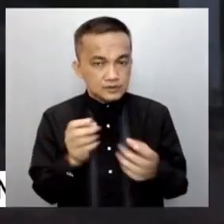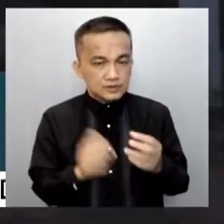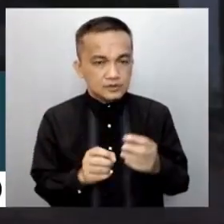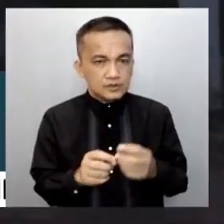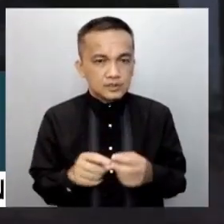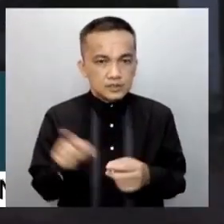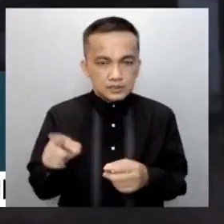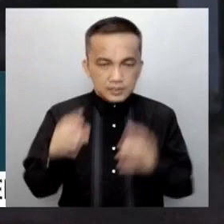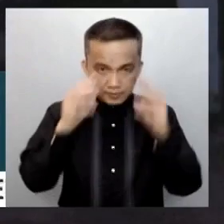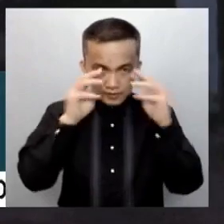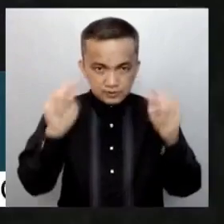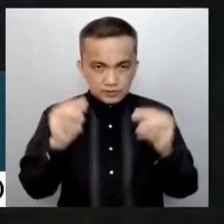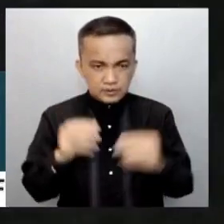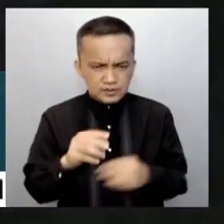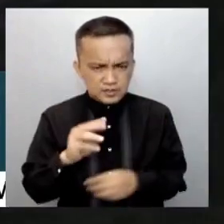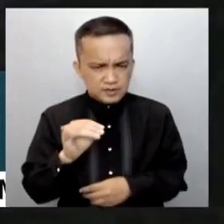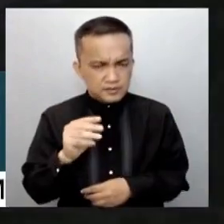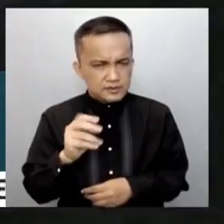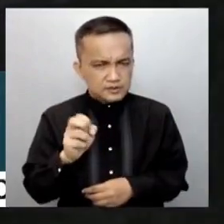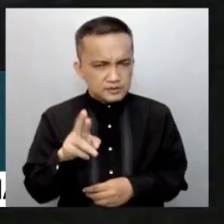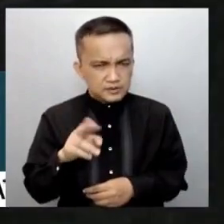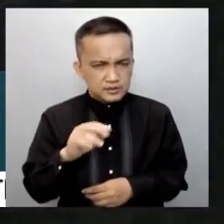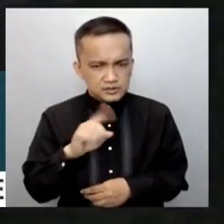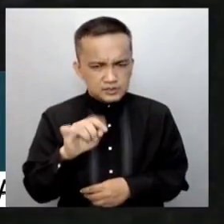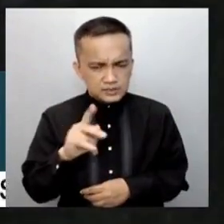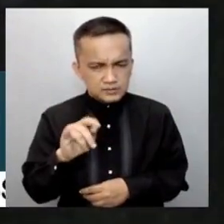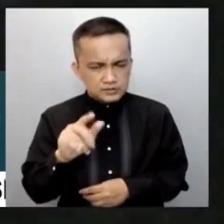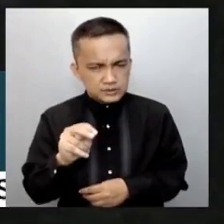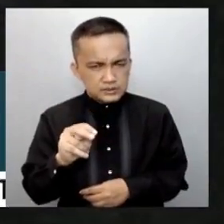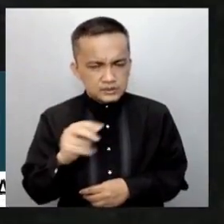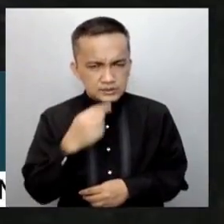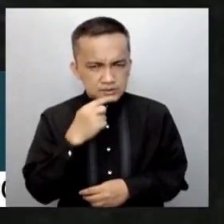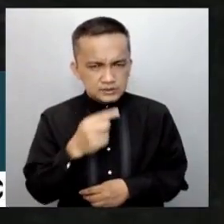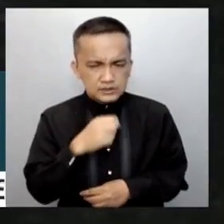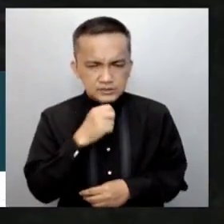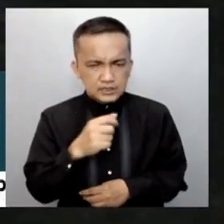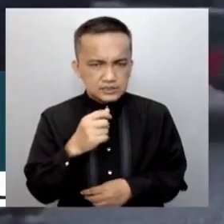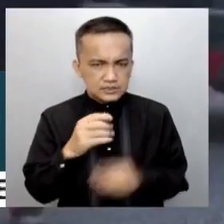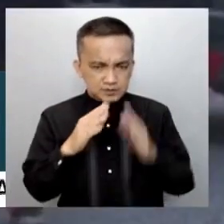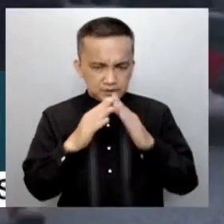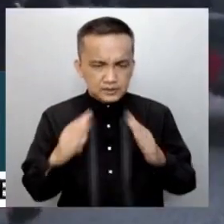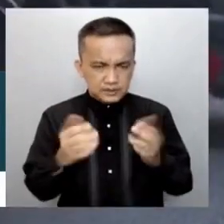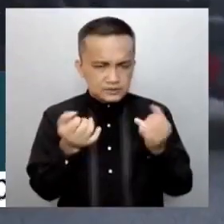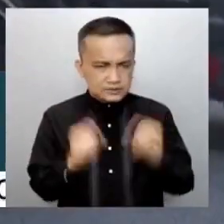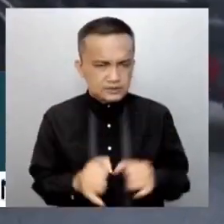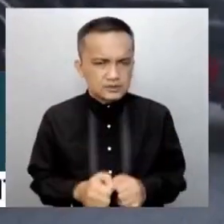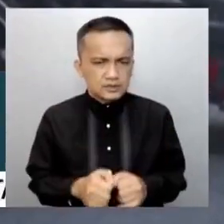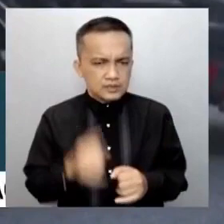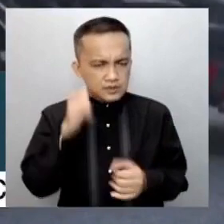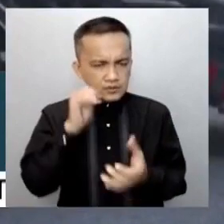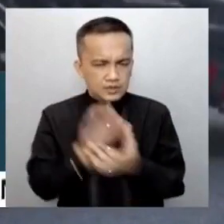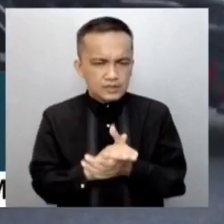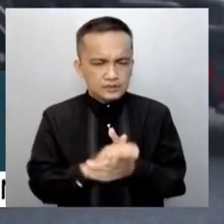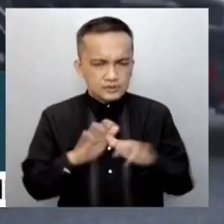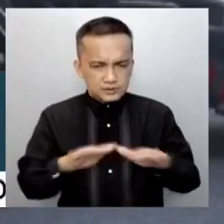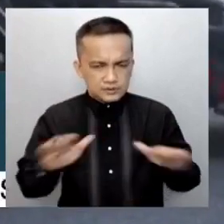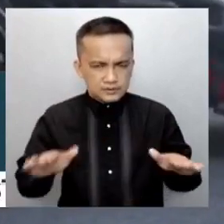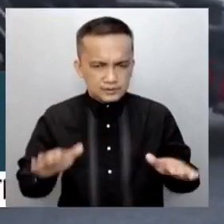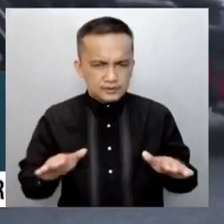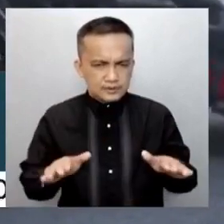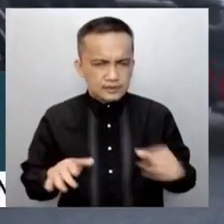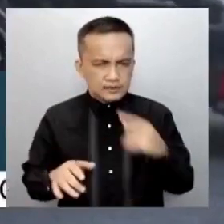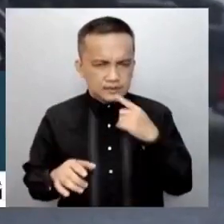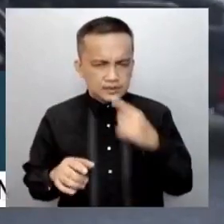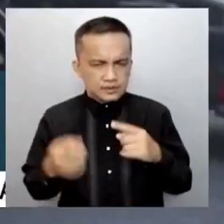mayor Von Zond Zanbron said he was not at home during that incident. His wife and children, however, were asleep inside